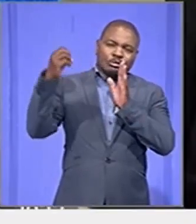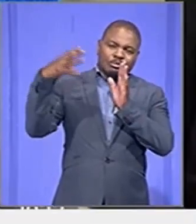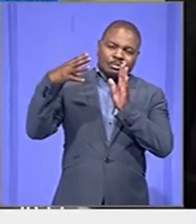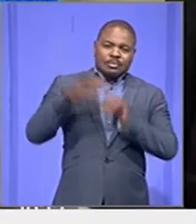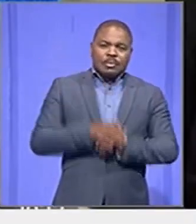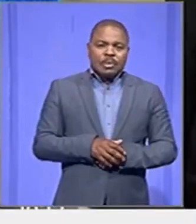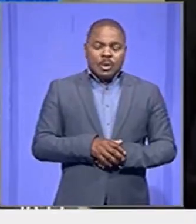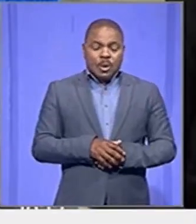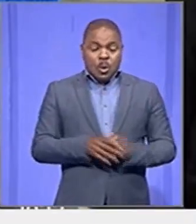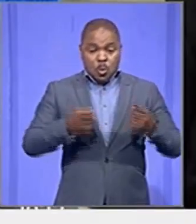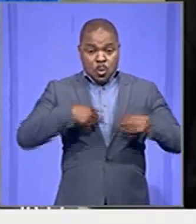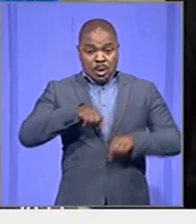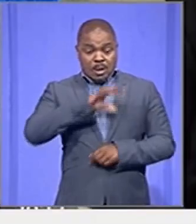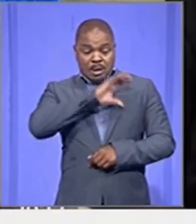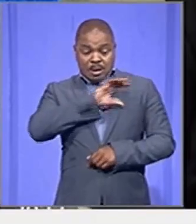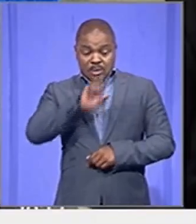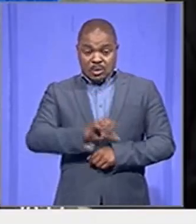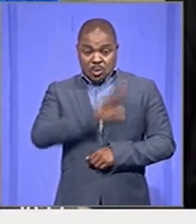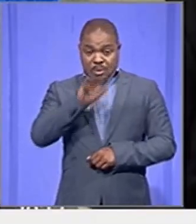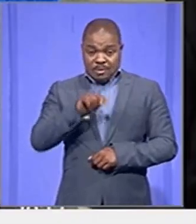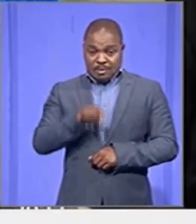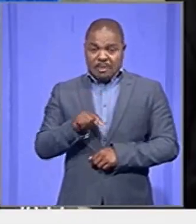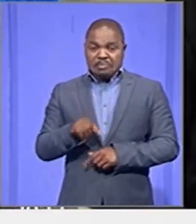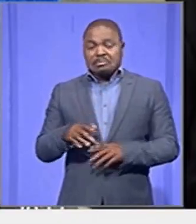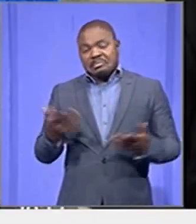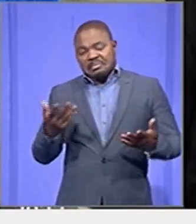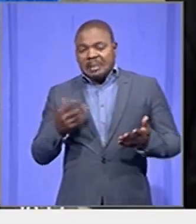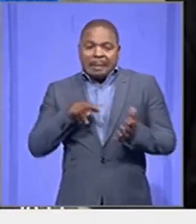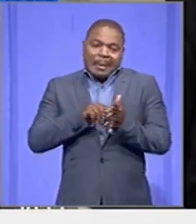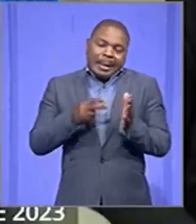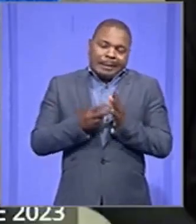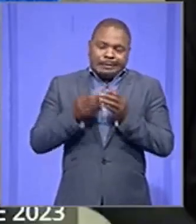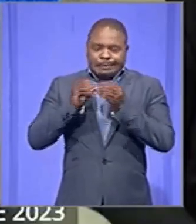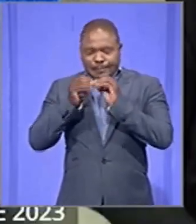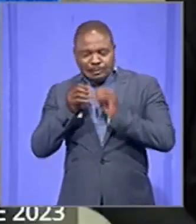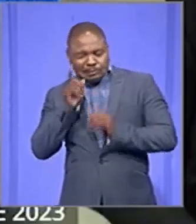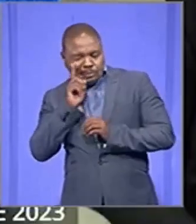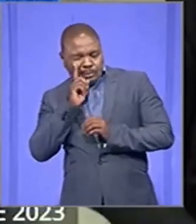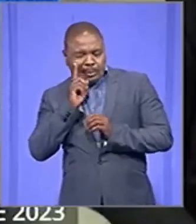consumers in South Africa have had to make a plan essentially